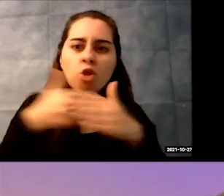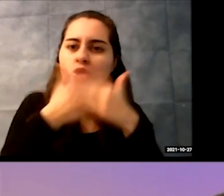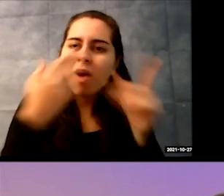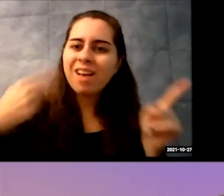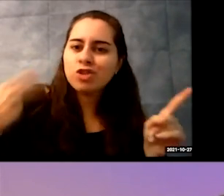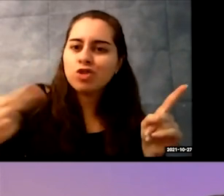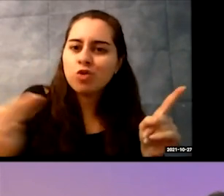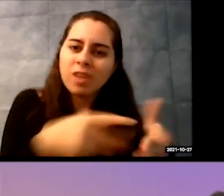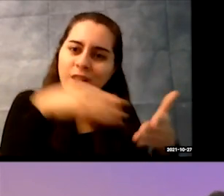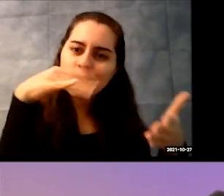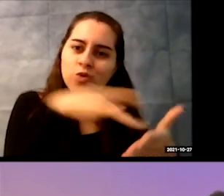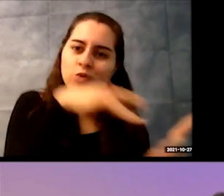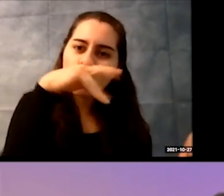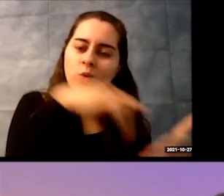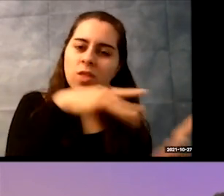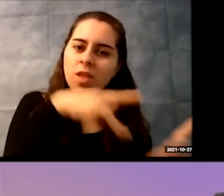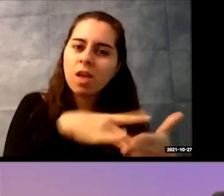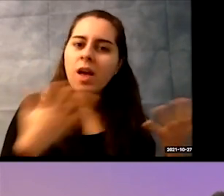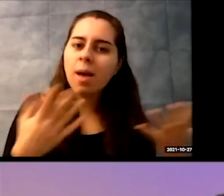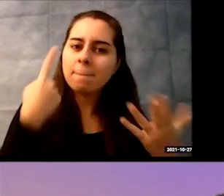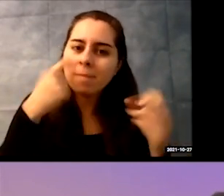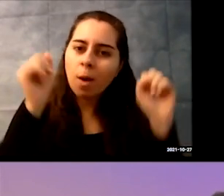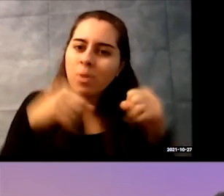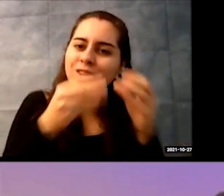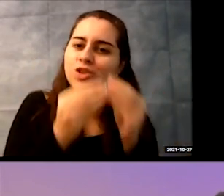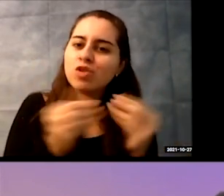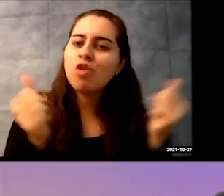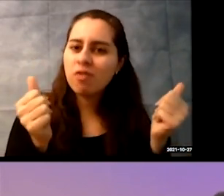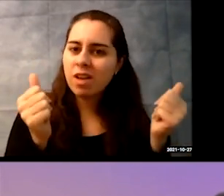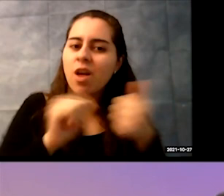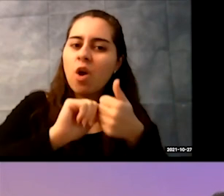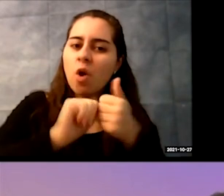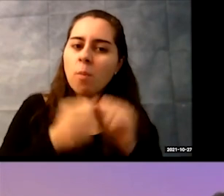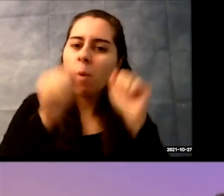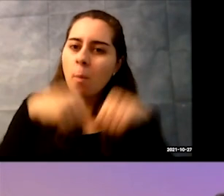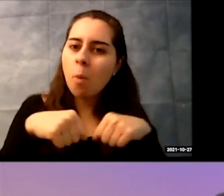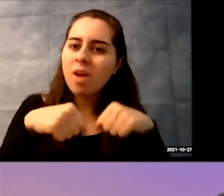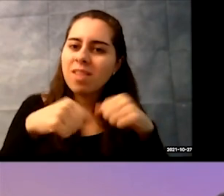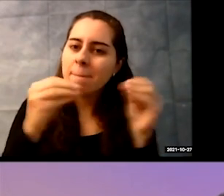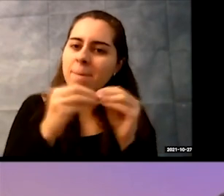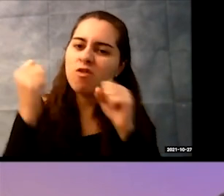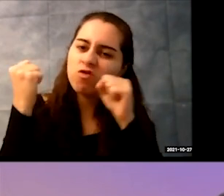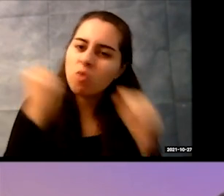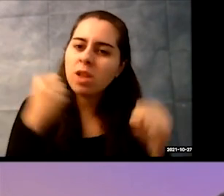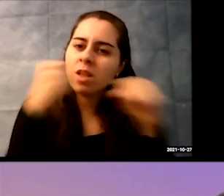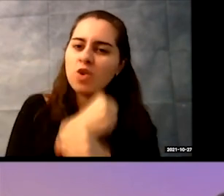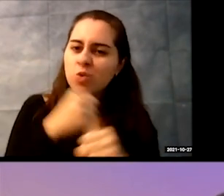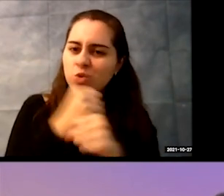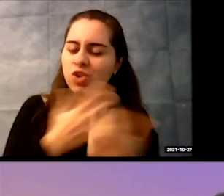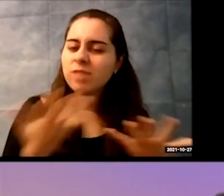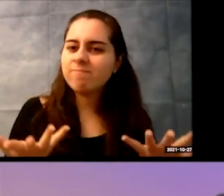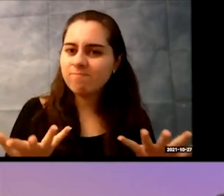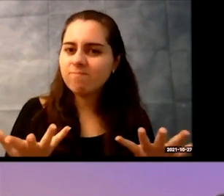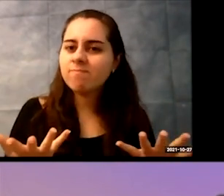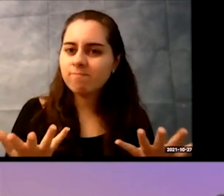where we are today, and figuring out the solutions to how we can build a stronger movement. So I think that that's